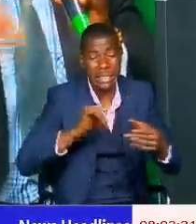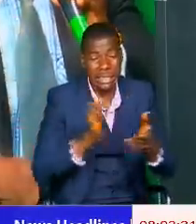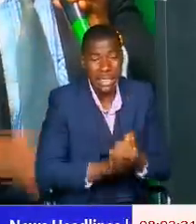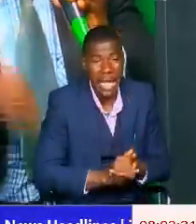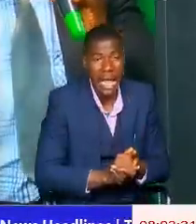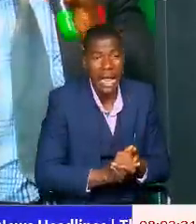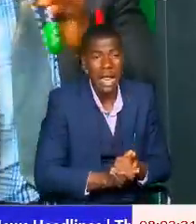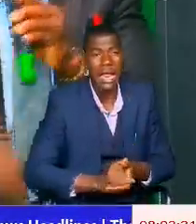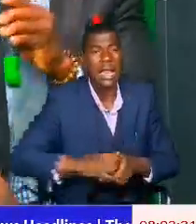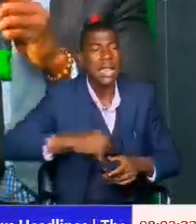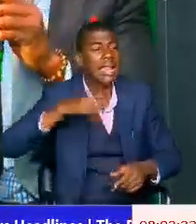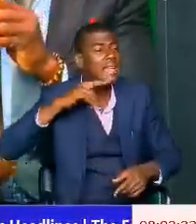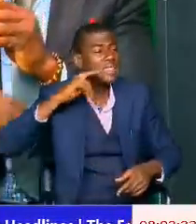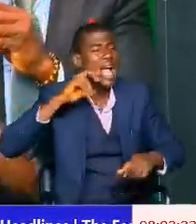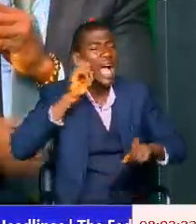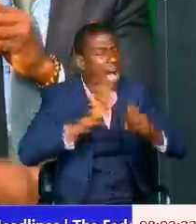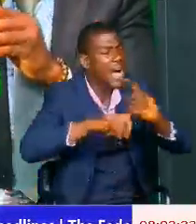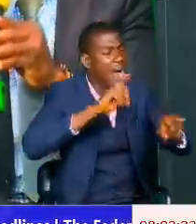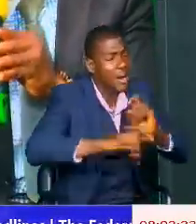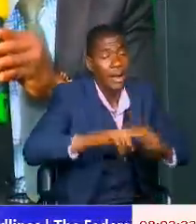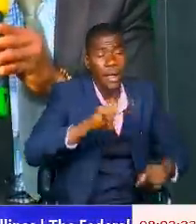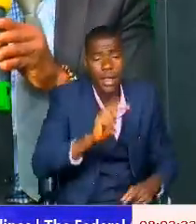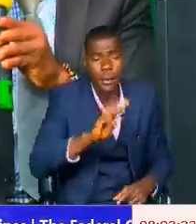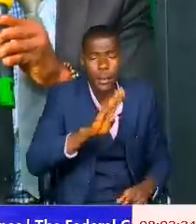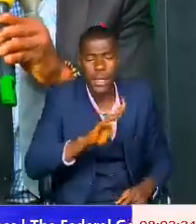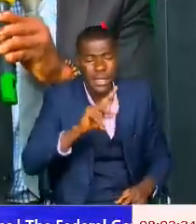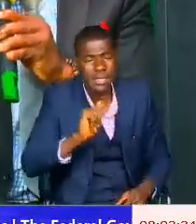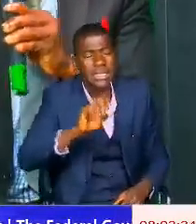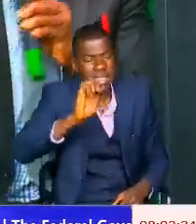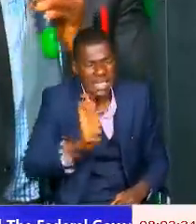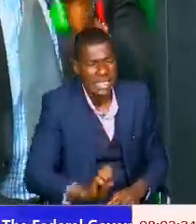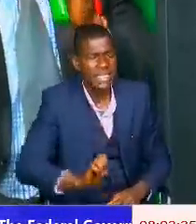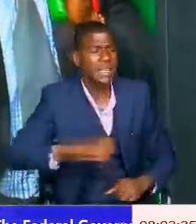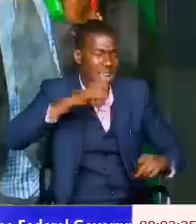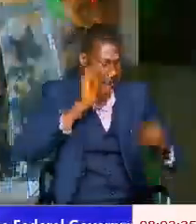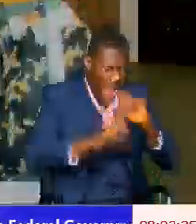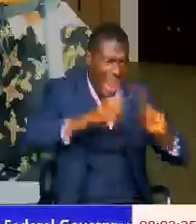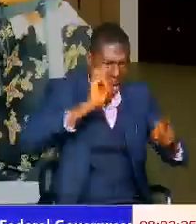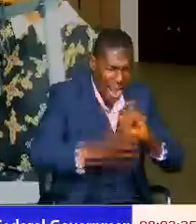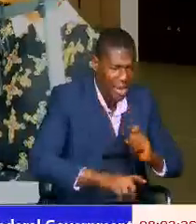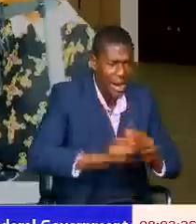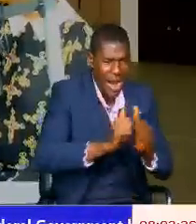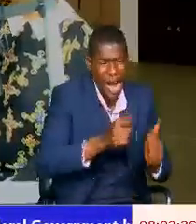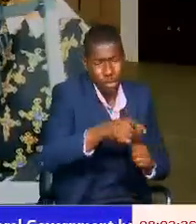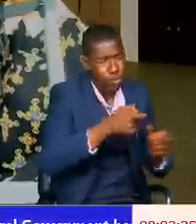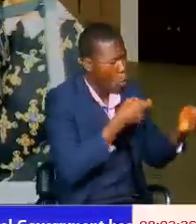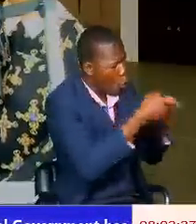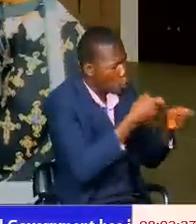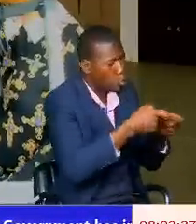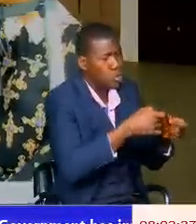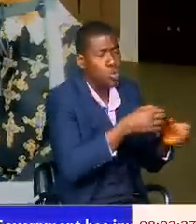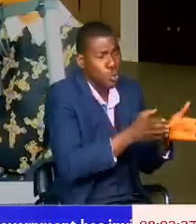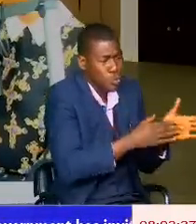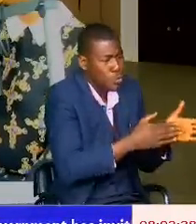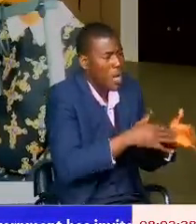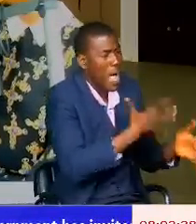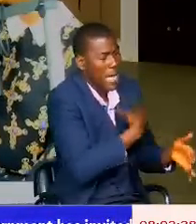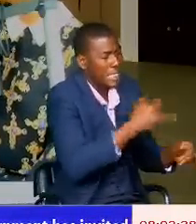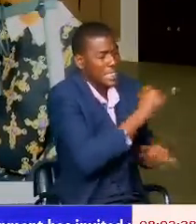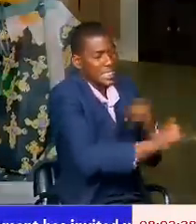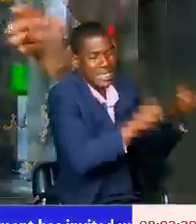they regulate the polytechnics where then they regulate? Can't reach every day now. So you know they enough to talk. Say we